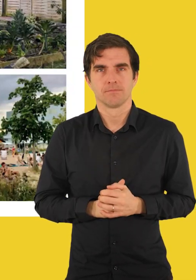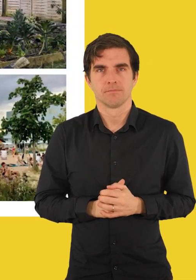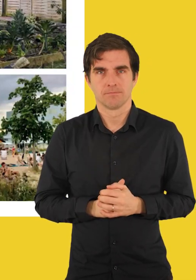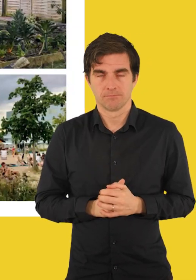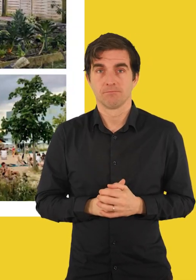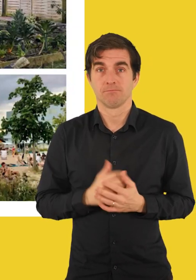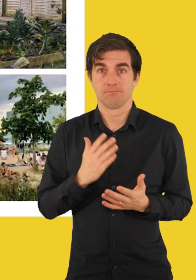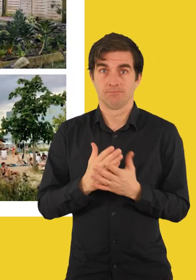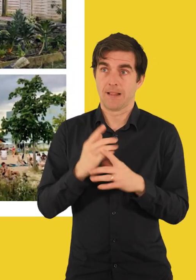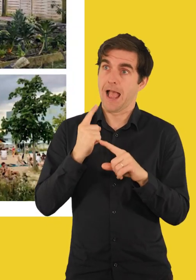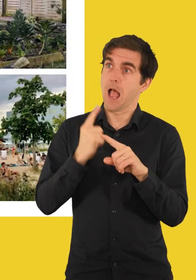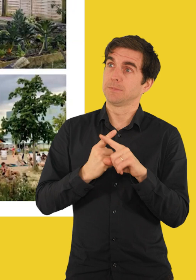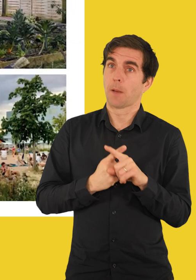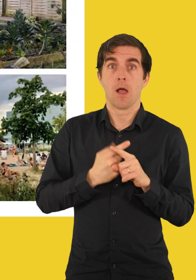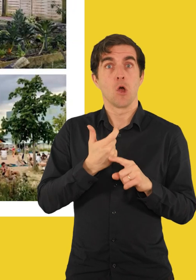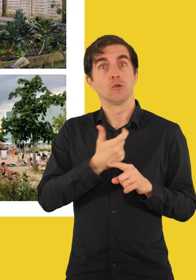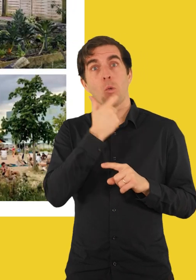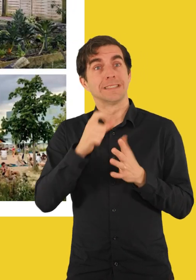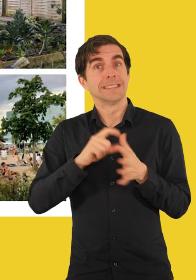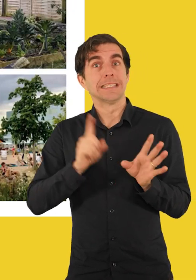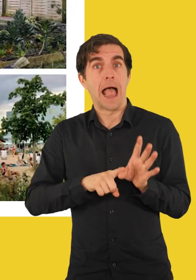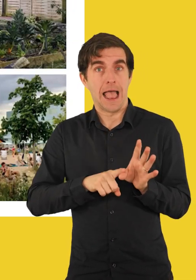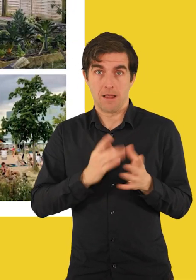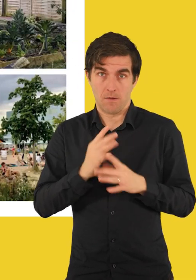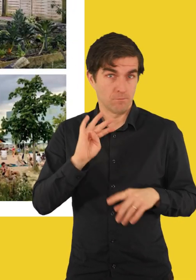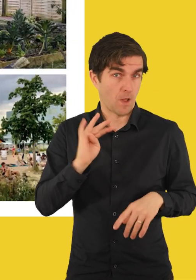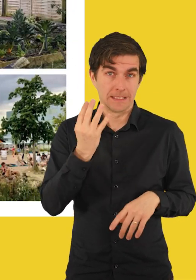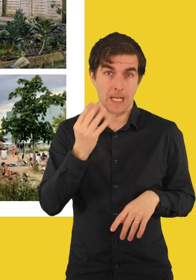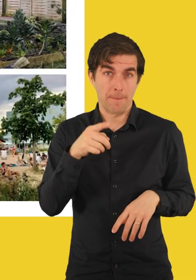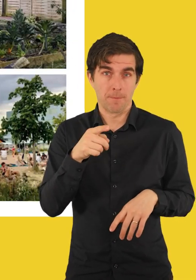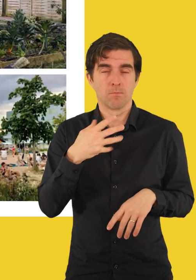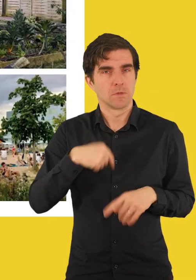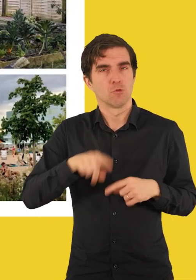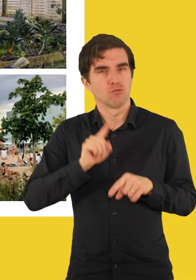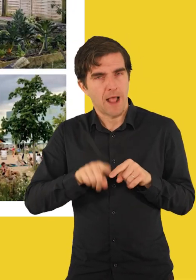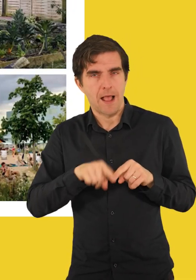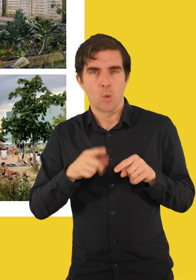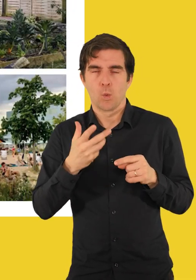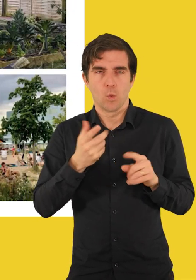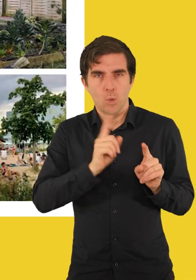for the fourth time, the Amsterdam Doughnut Day, in which we are all